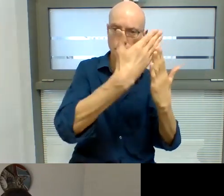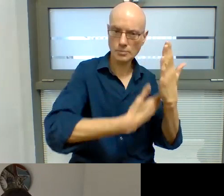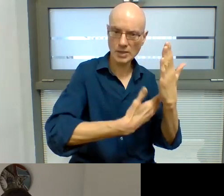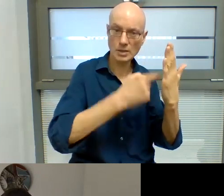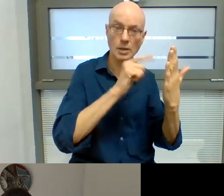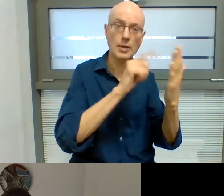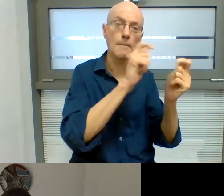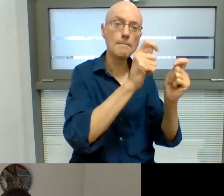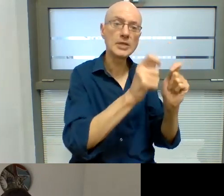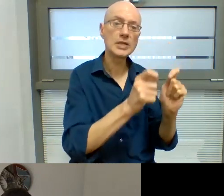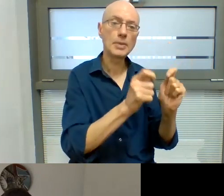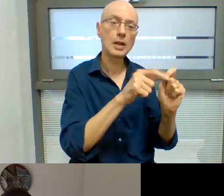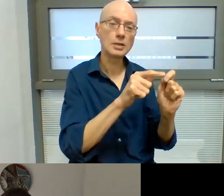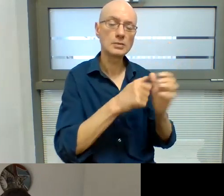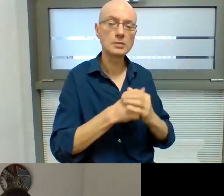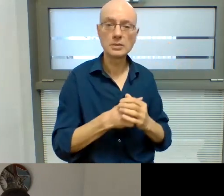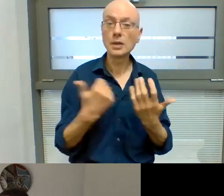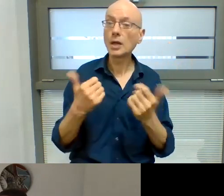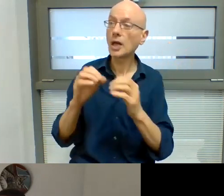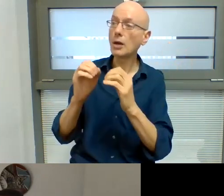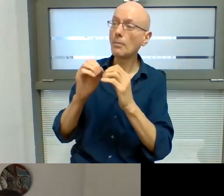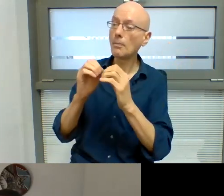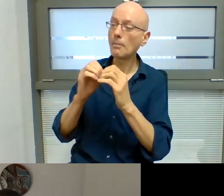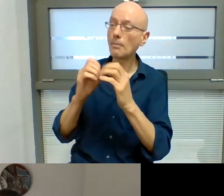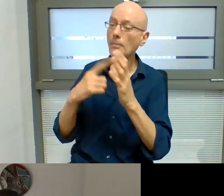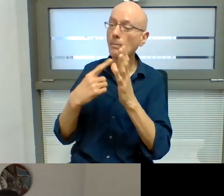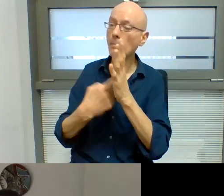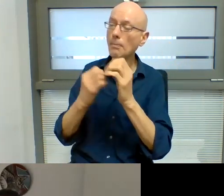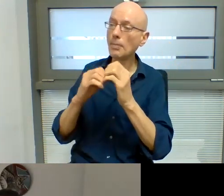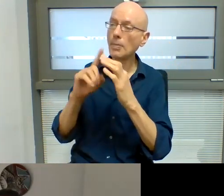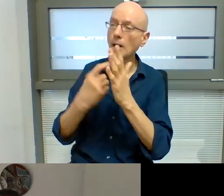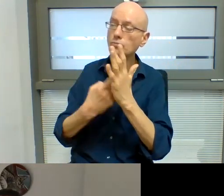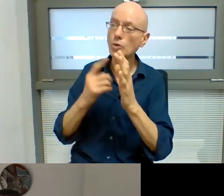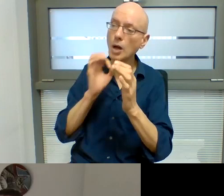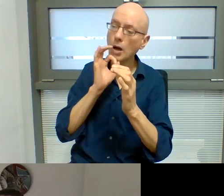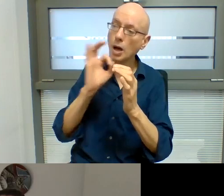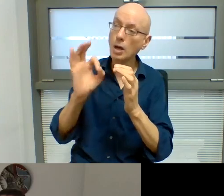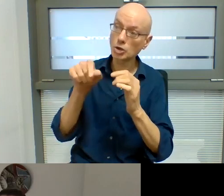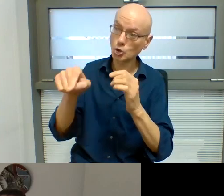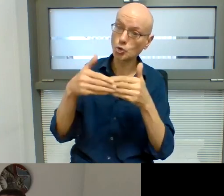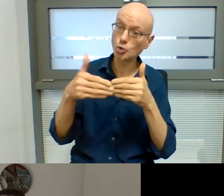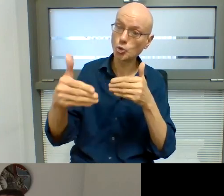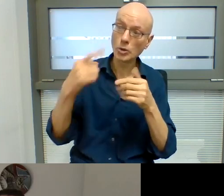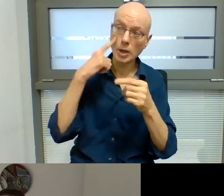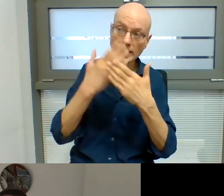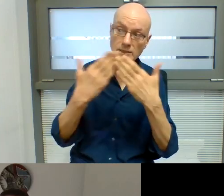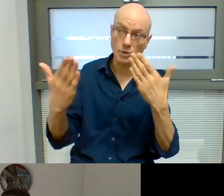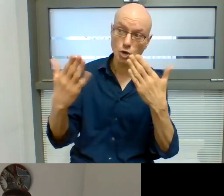manipulate that. Okay. Barbara's asking, in your talk you mentioned coming exhibitions. Can you tell us more about